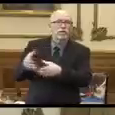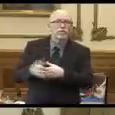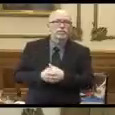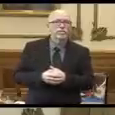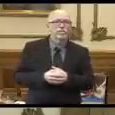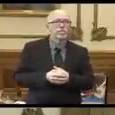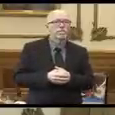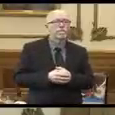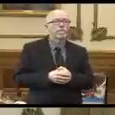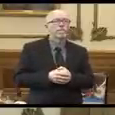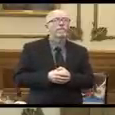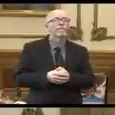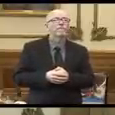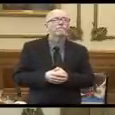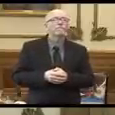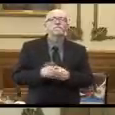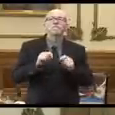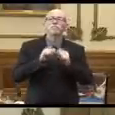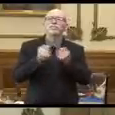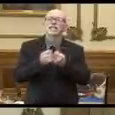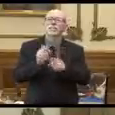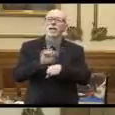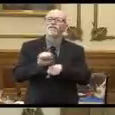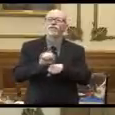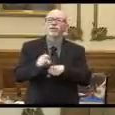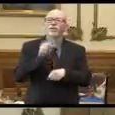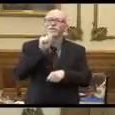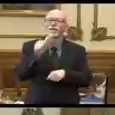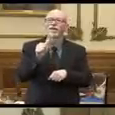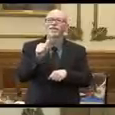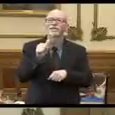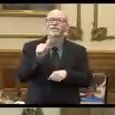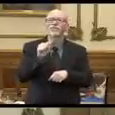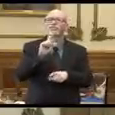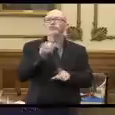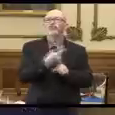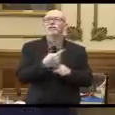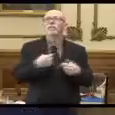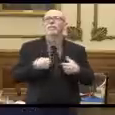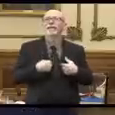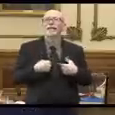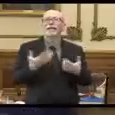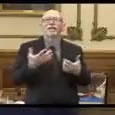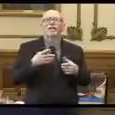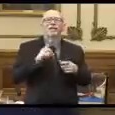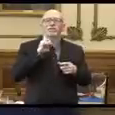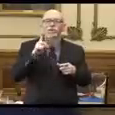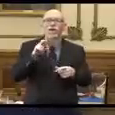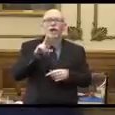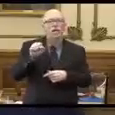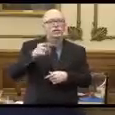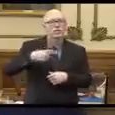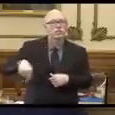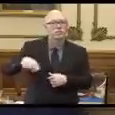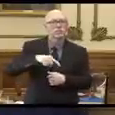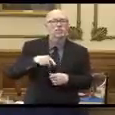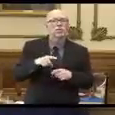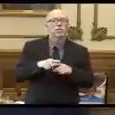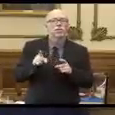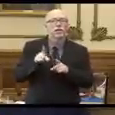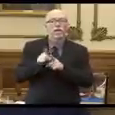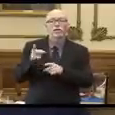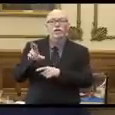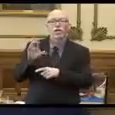Yeah, it's a team effort, Kathy. It's not just me, by the way, it's us. But as